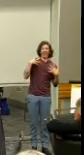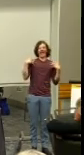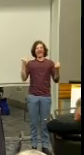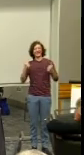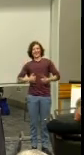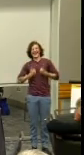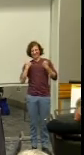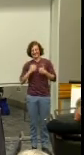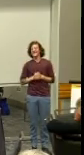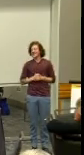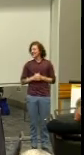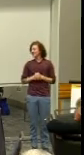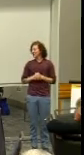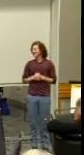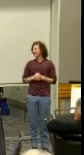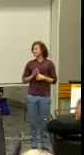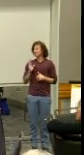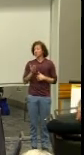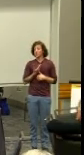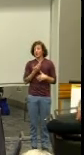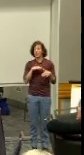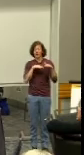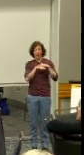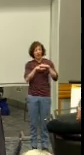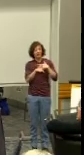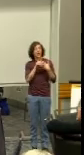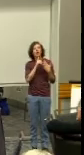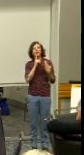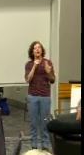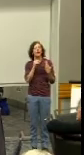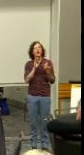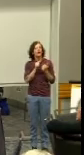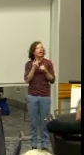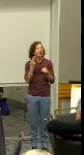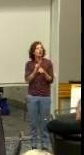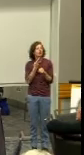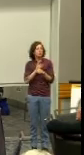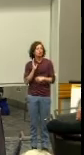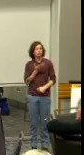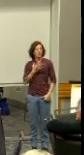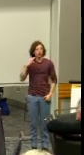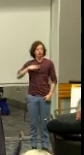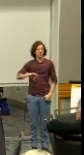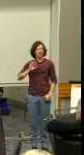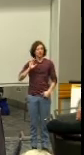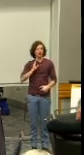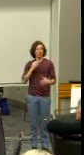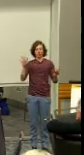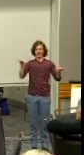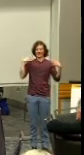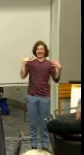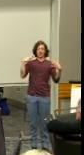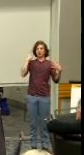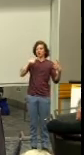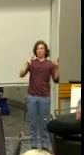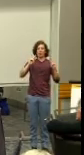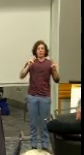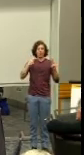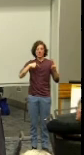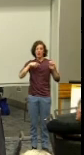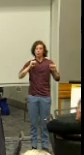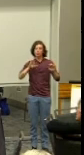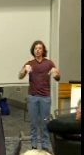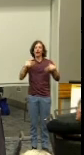so our name Access is really about trying to use the platform and the privilege that we have to provide access for those which